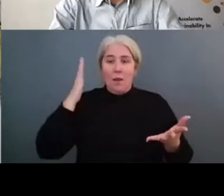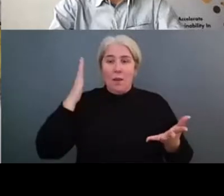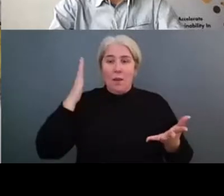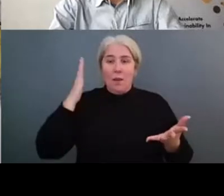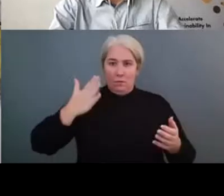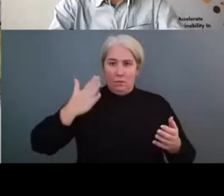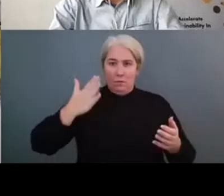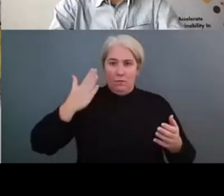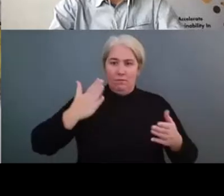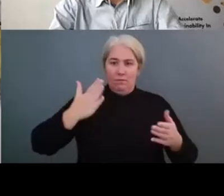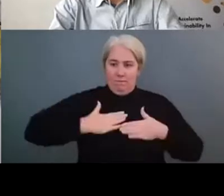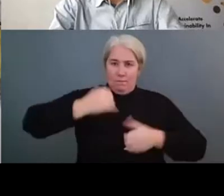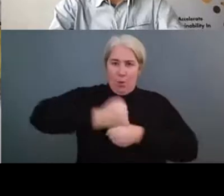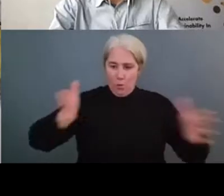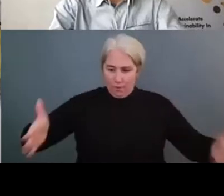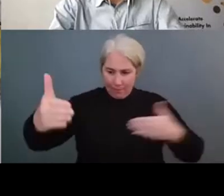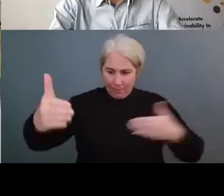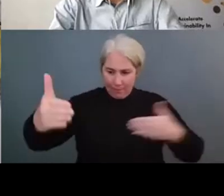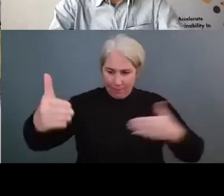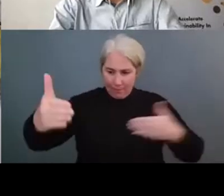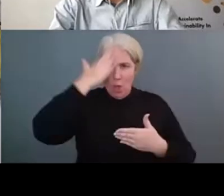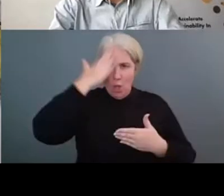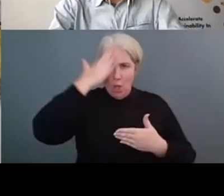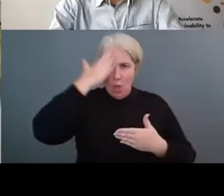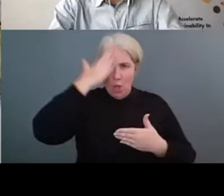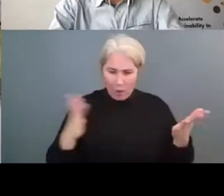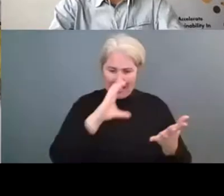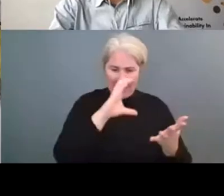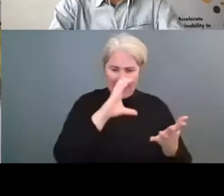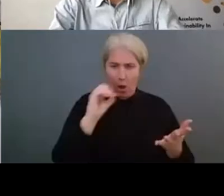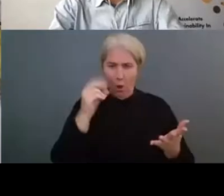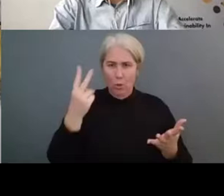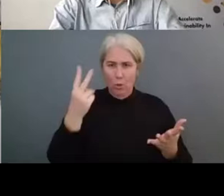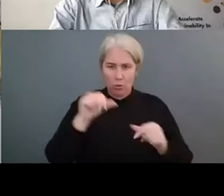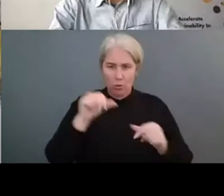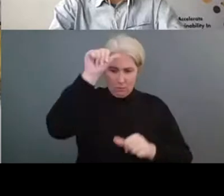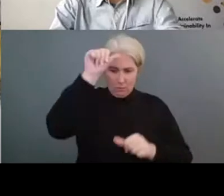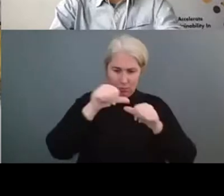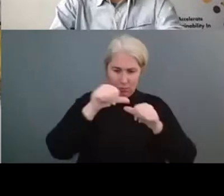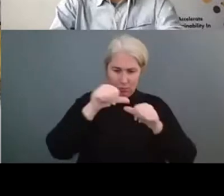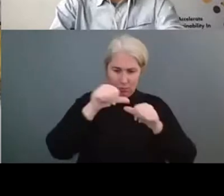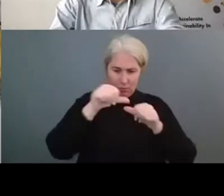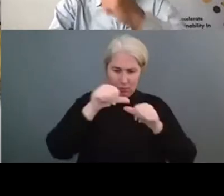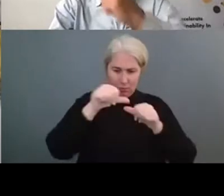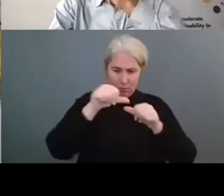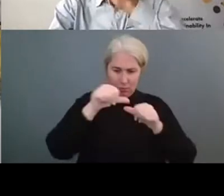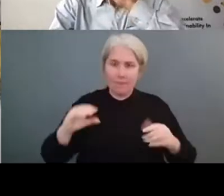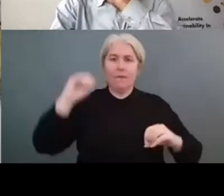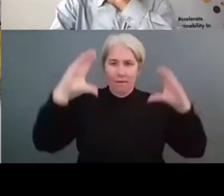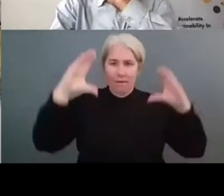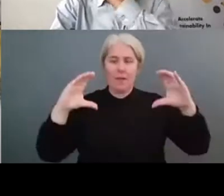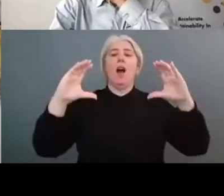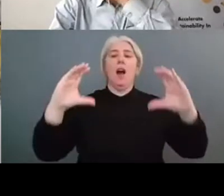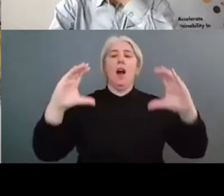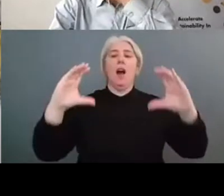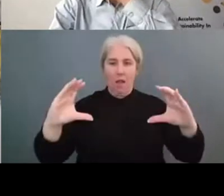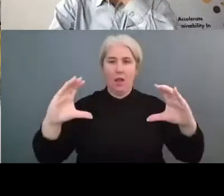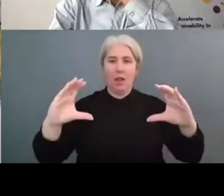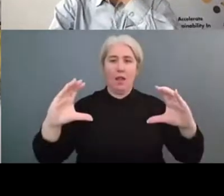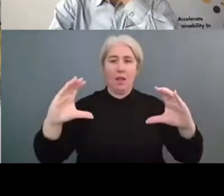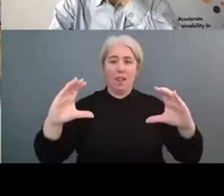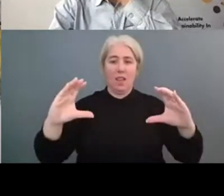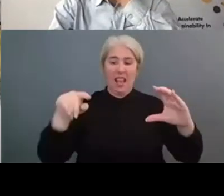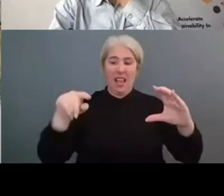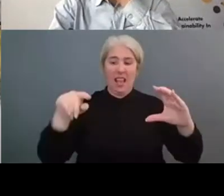that you must work on every aspect. Geert, what you said is a good